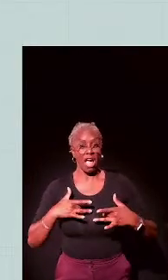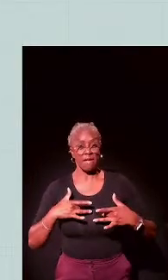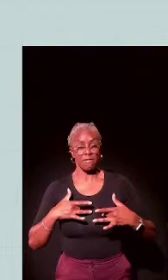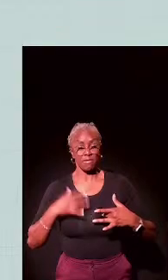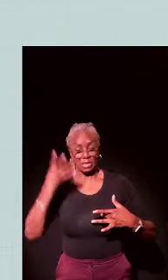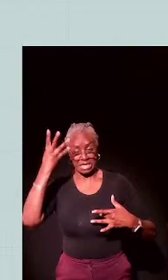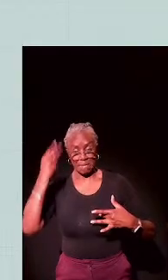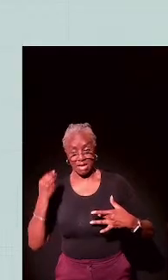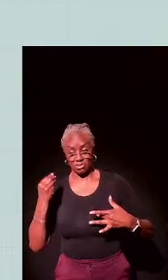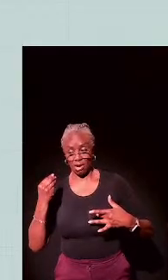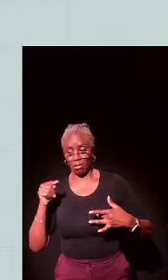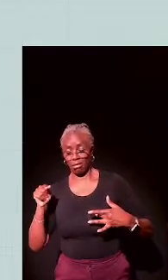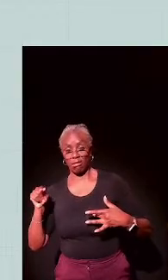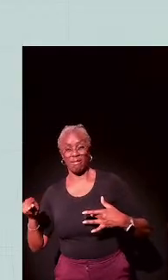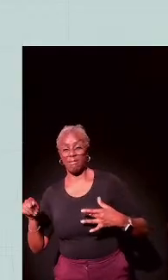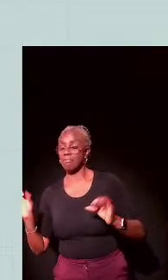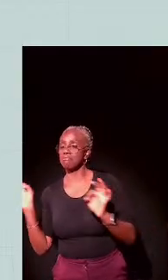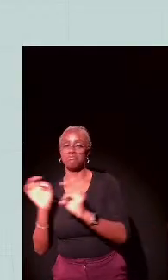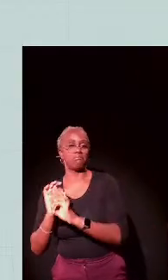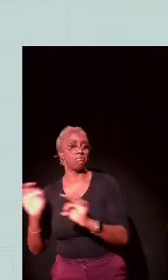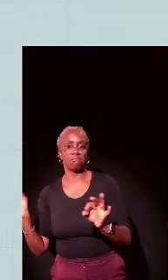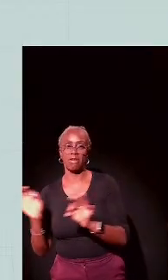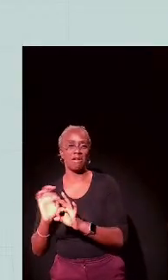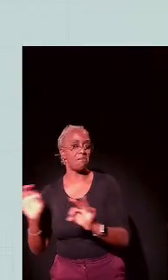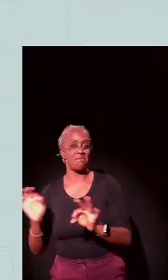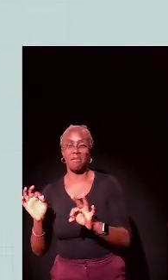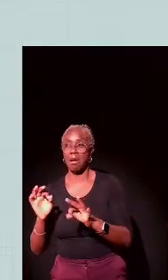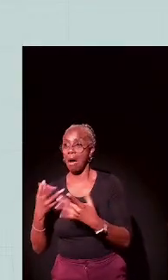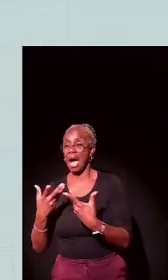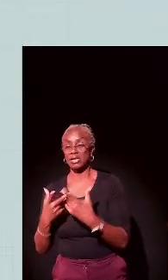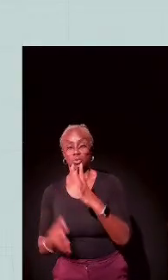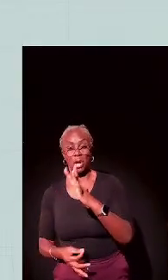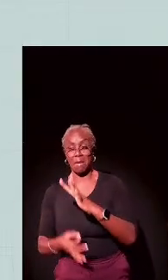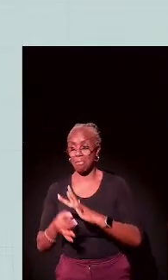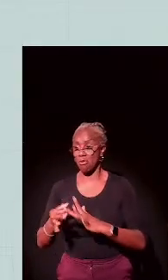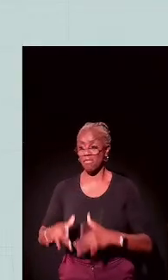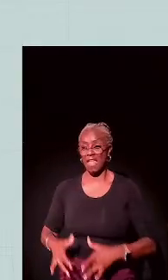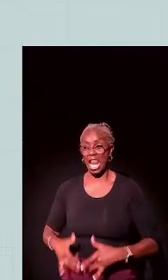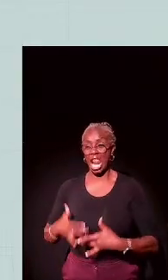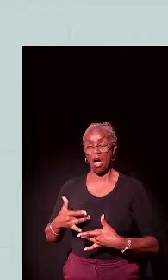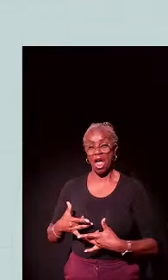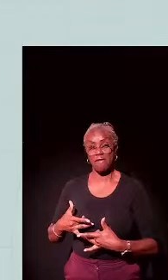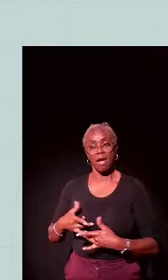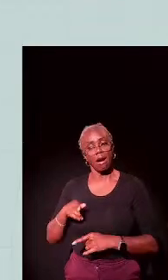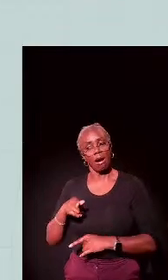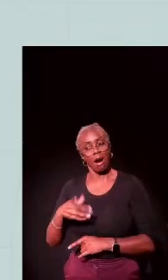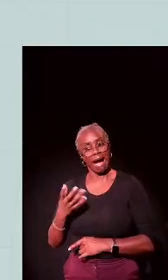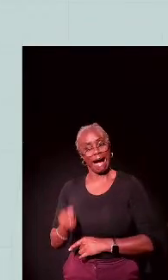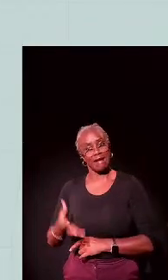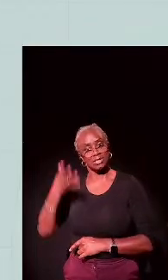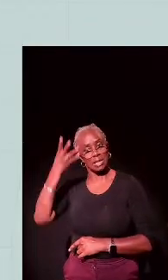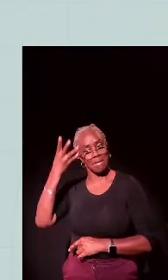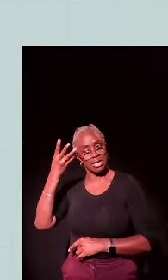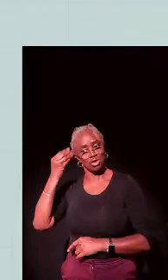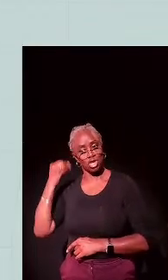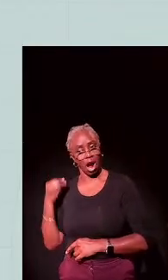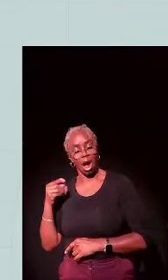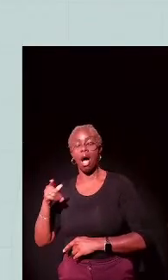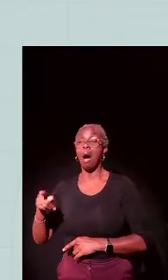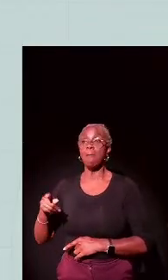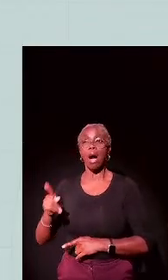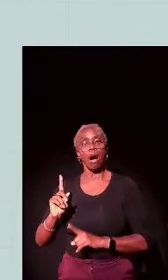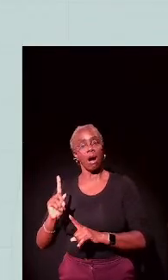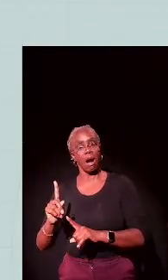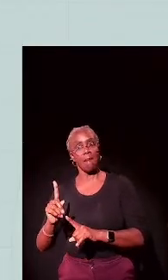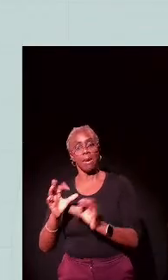ones really, up until now, to improve the quality of life for someone living with dementia. But interestingly, music is one of